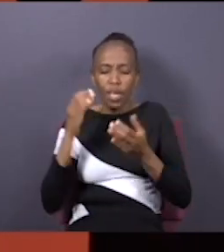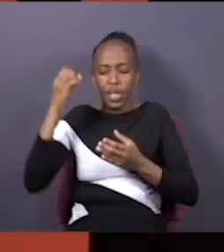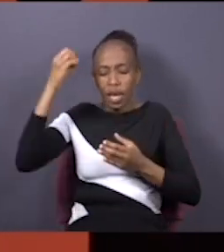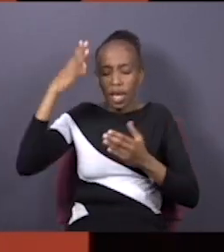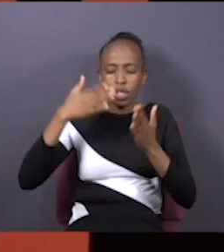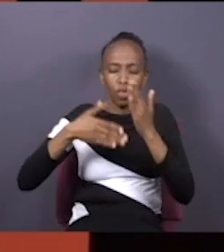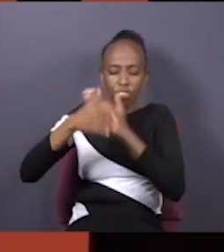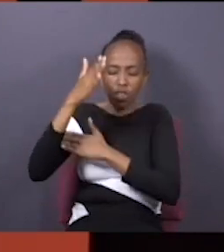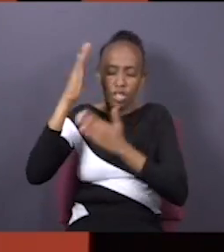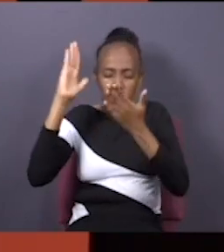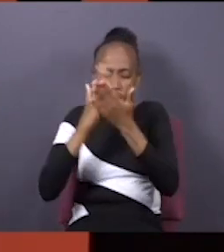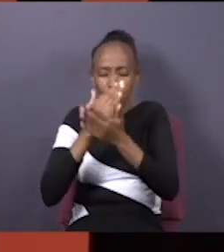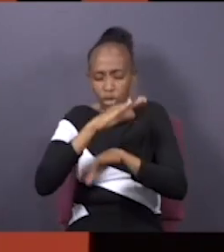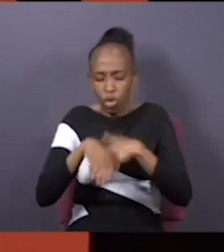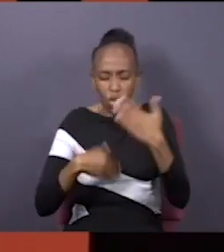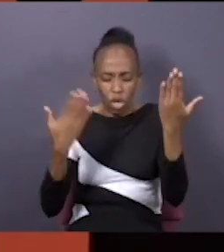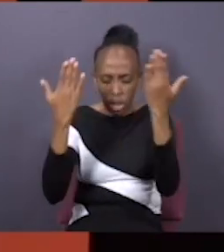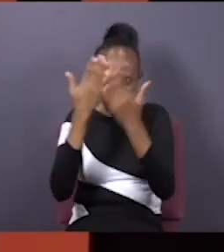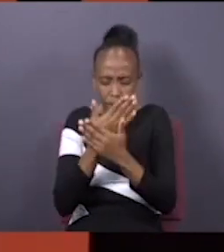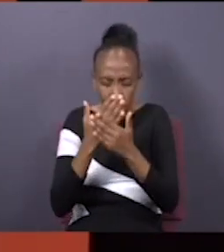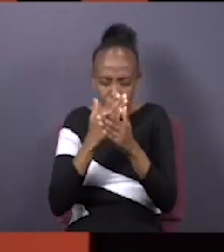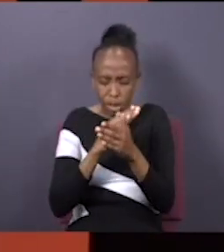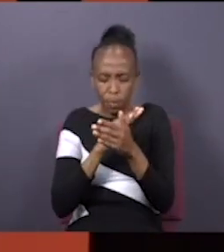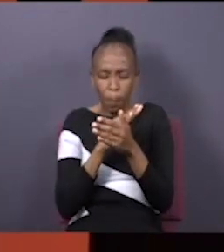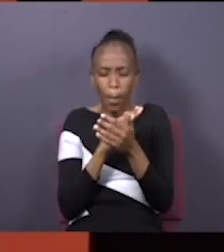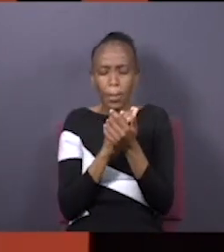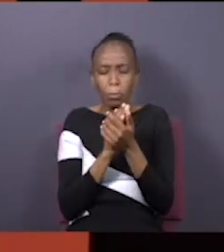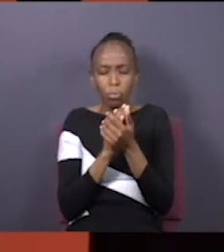God dispel all darkness, all